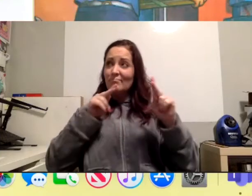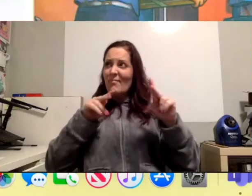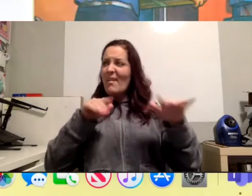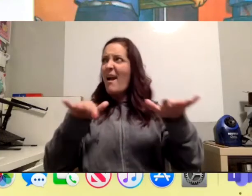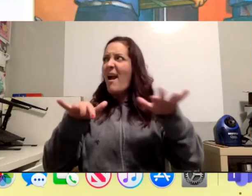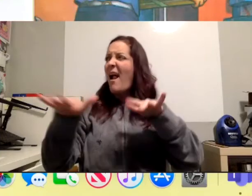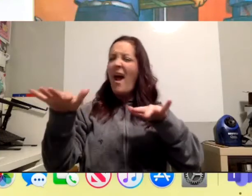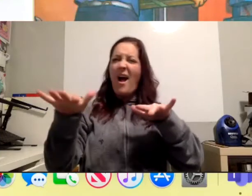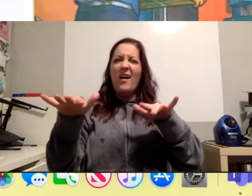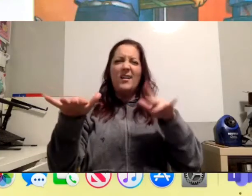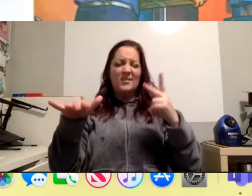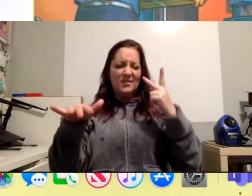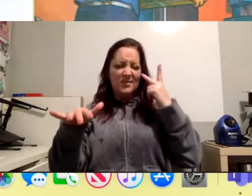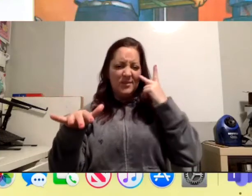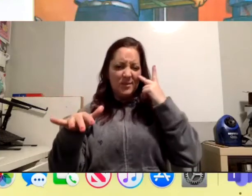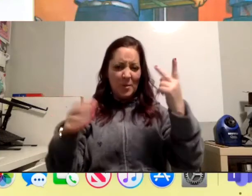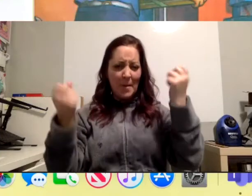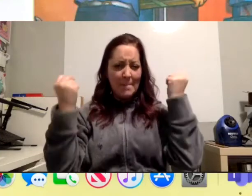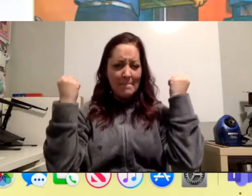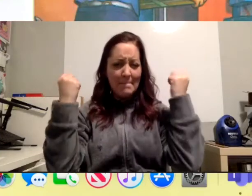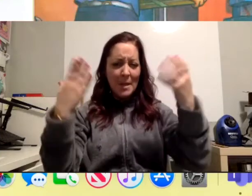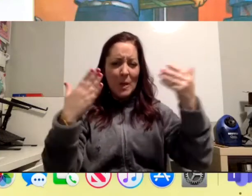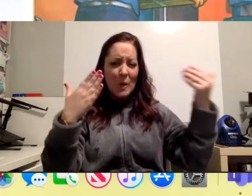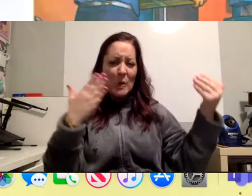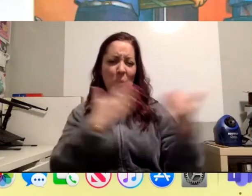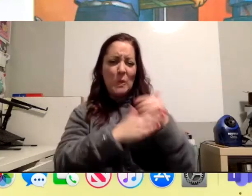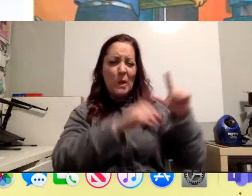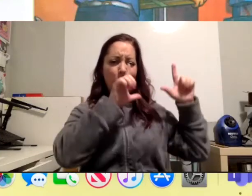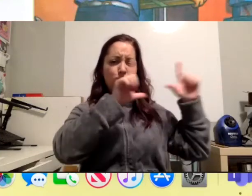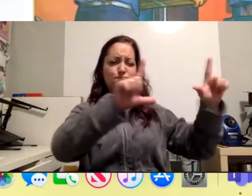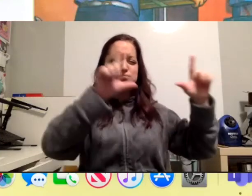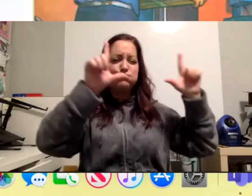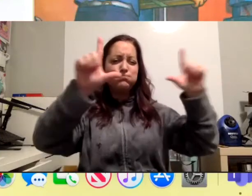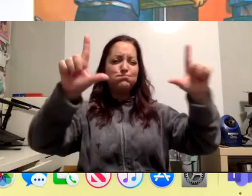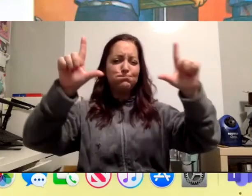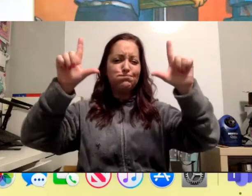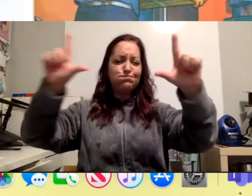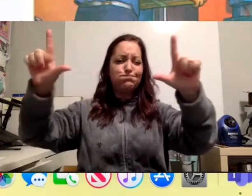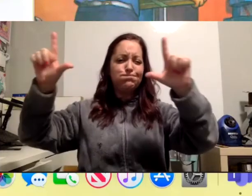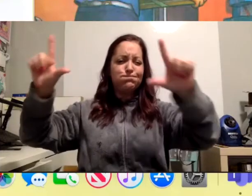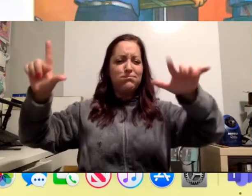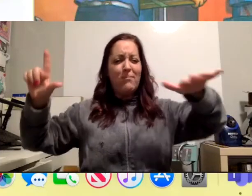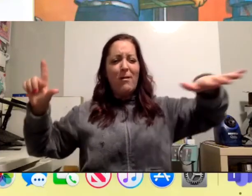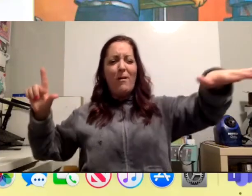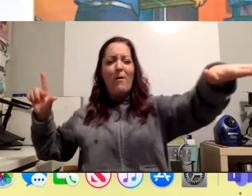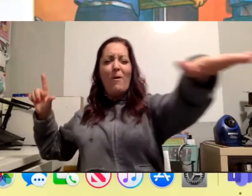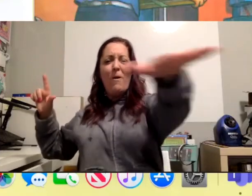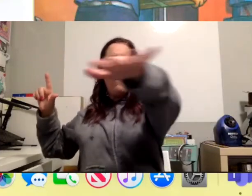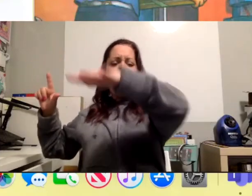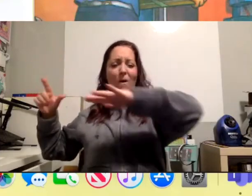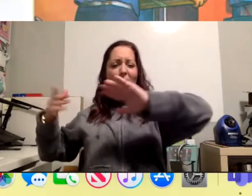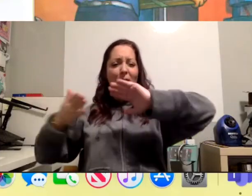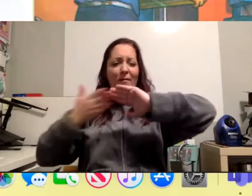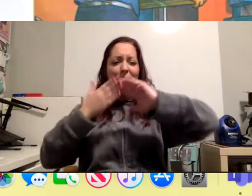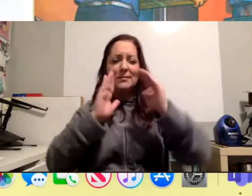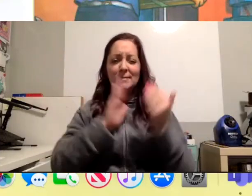The next morning, people discovered all the new signs around town.